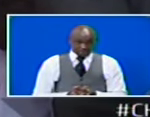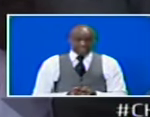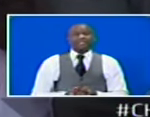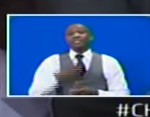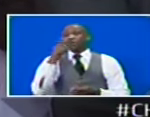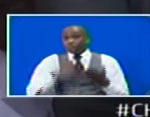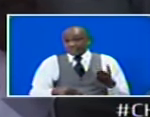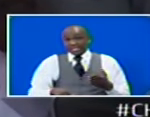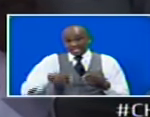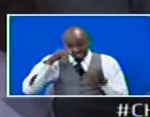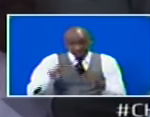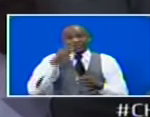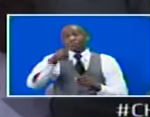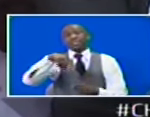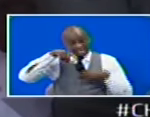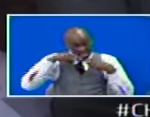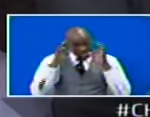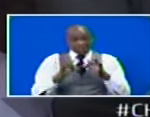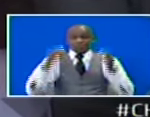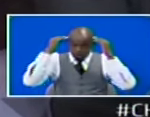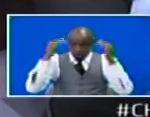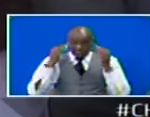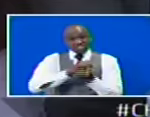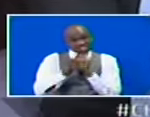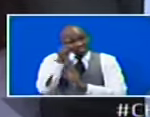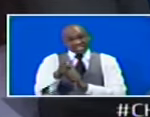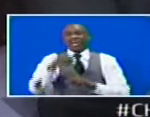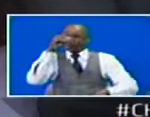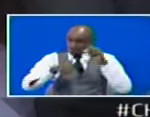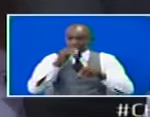Mahakama itabadilisha hiyo sheria. Hakuna uchaguzi Kenya.